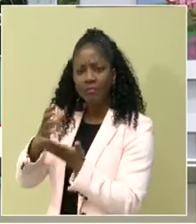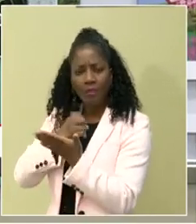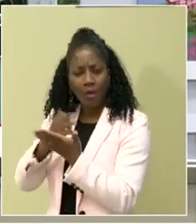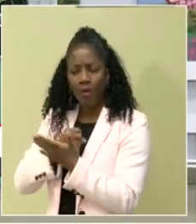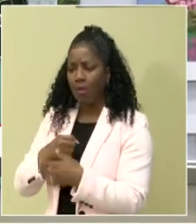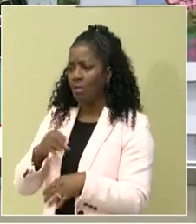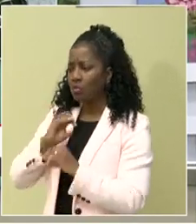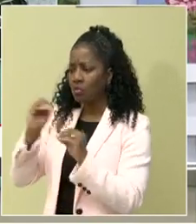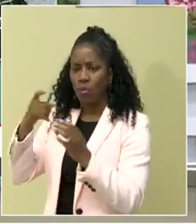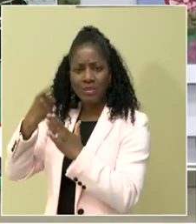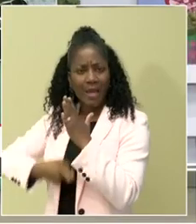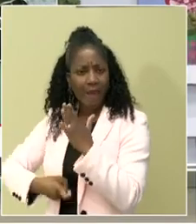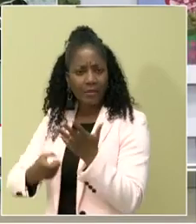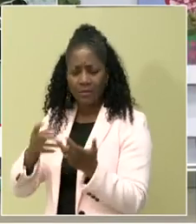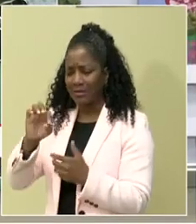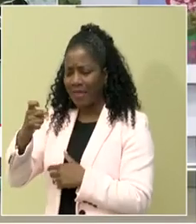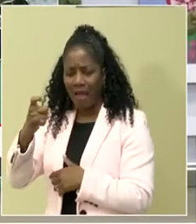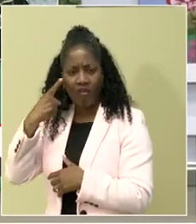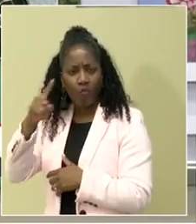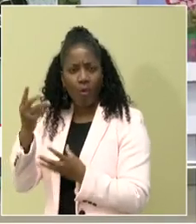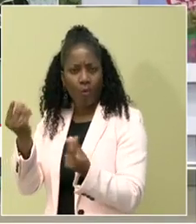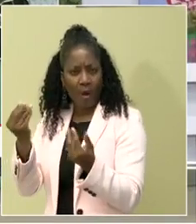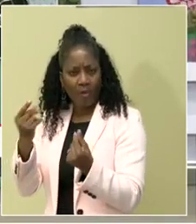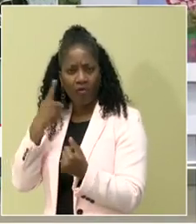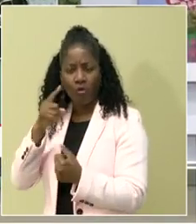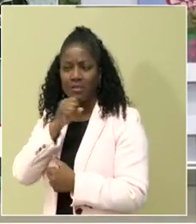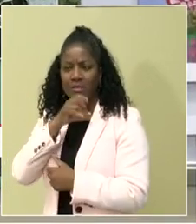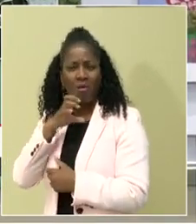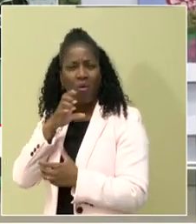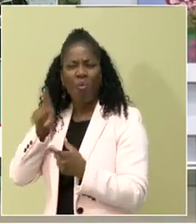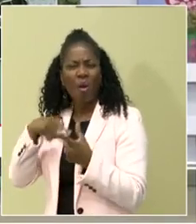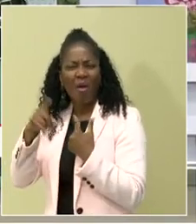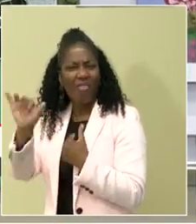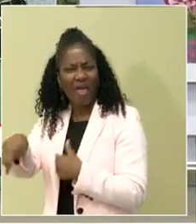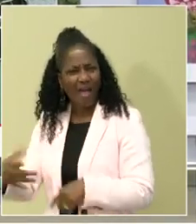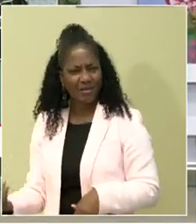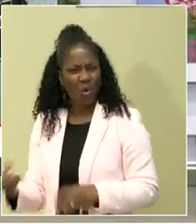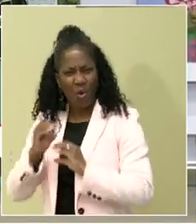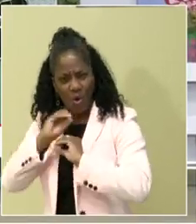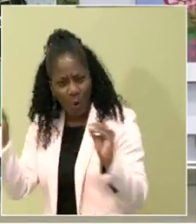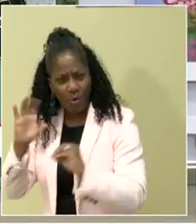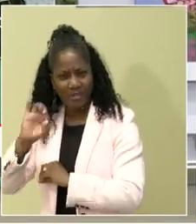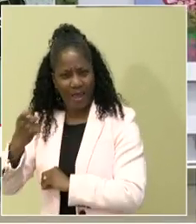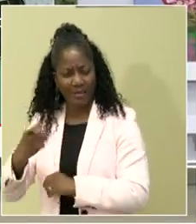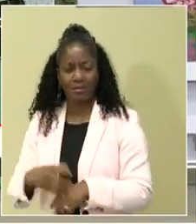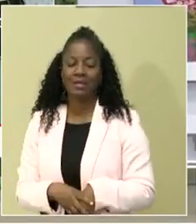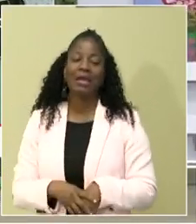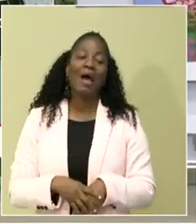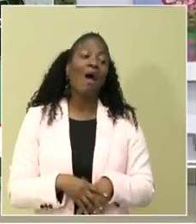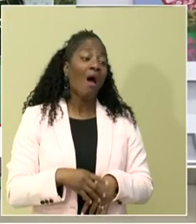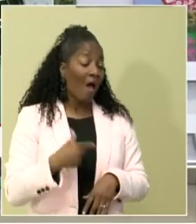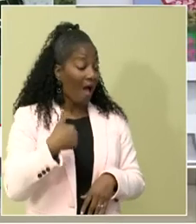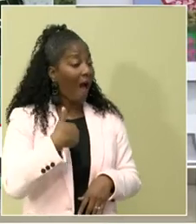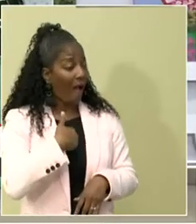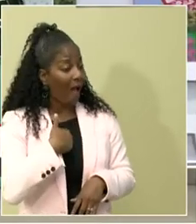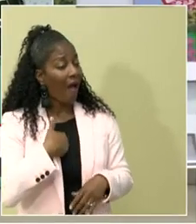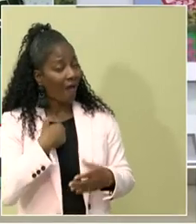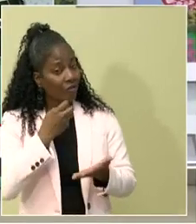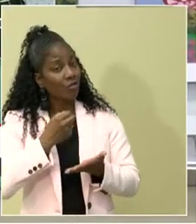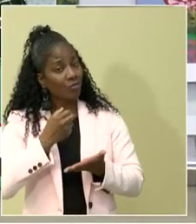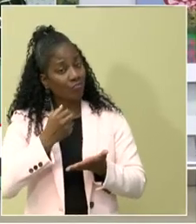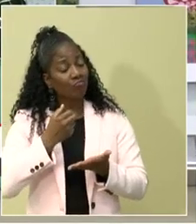at all for property for senior citizens? What are your thoughts on that? I have supported that in the